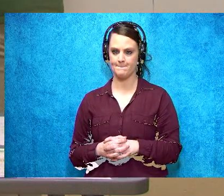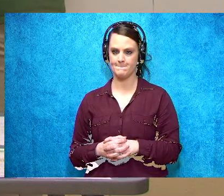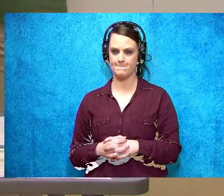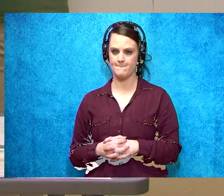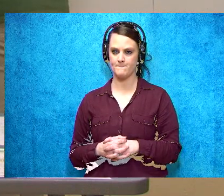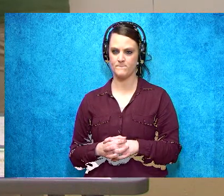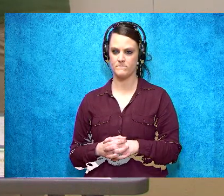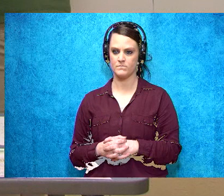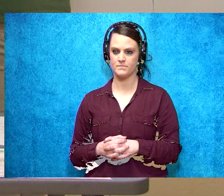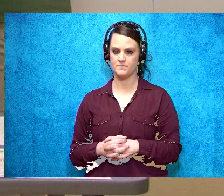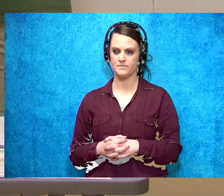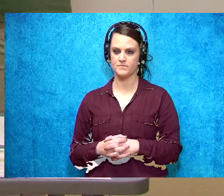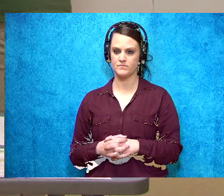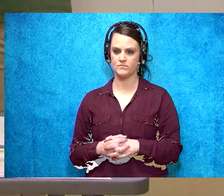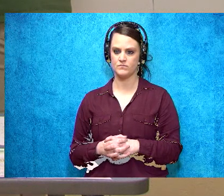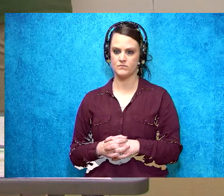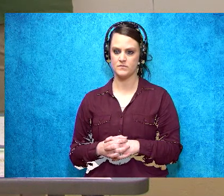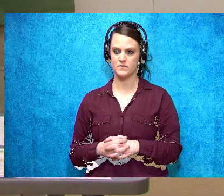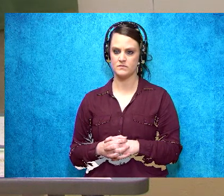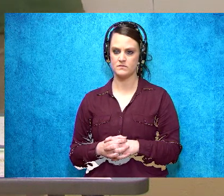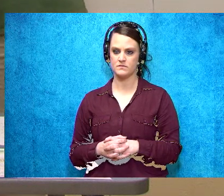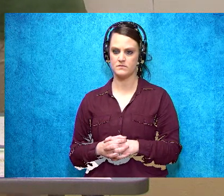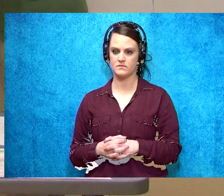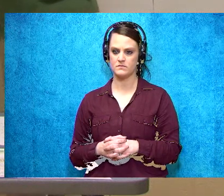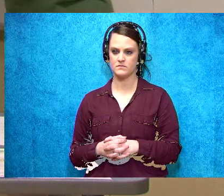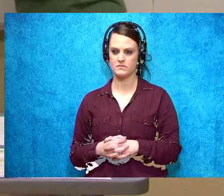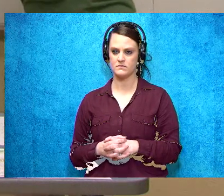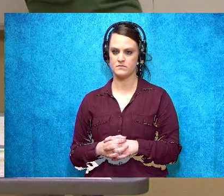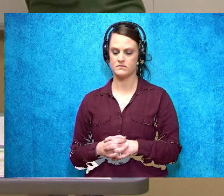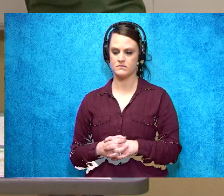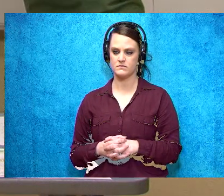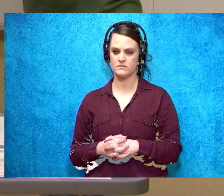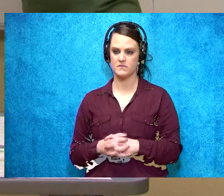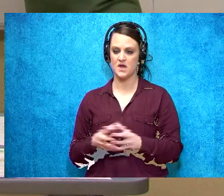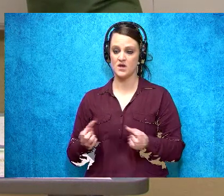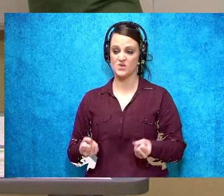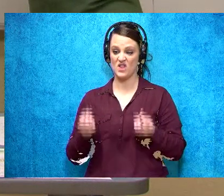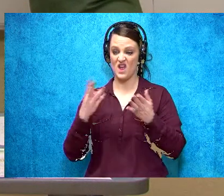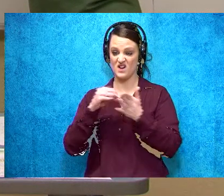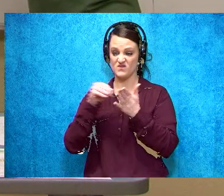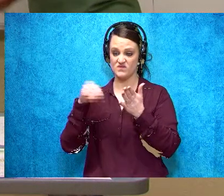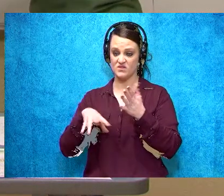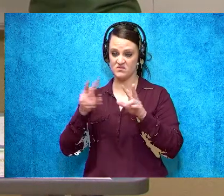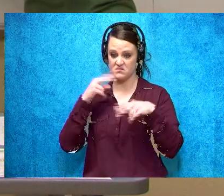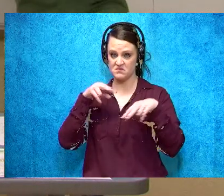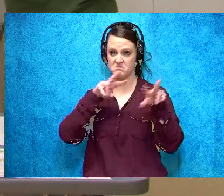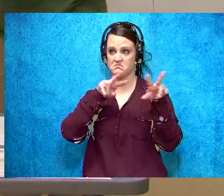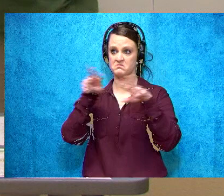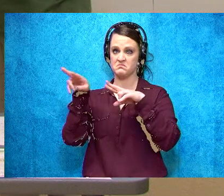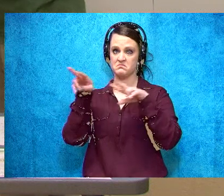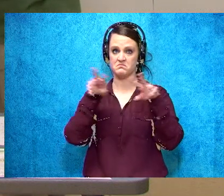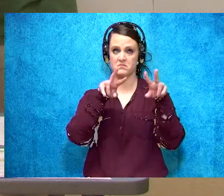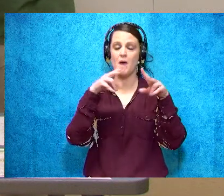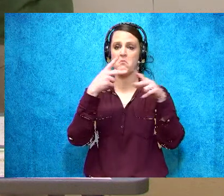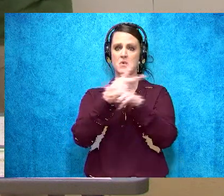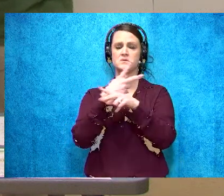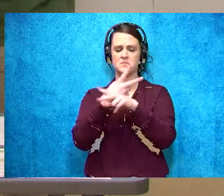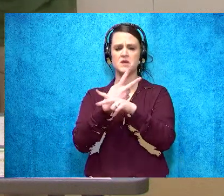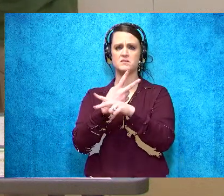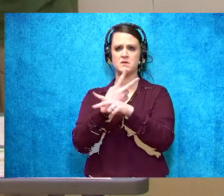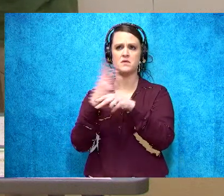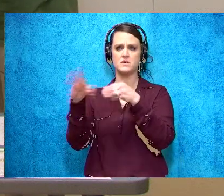Times 8 plus 4. A lot of students would look at this and go, well, let me do the